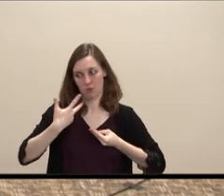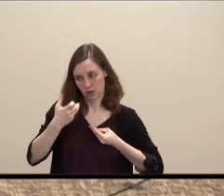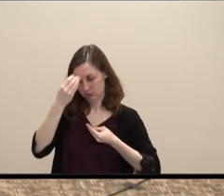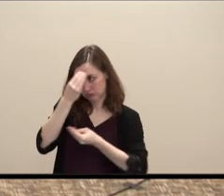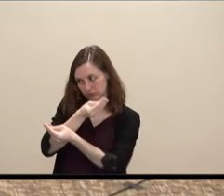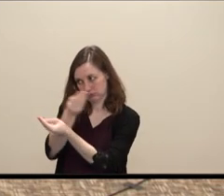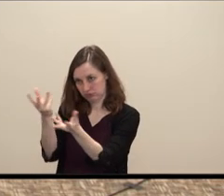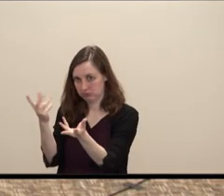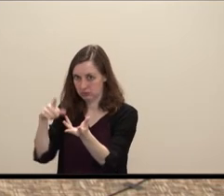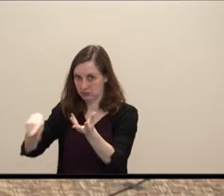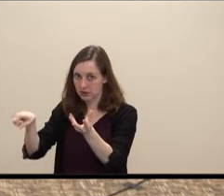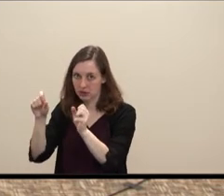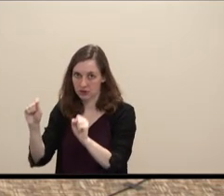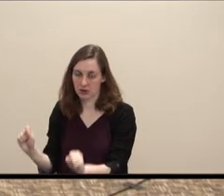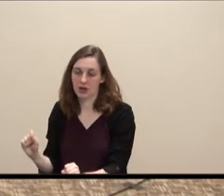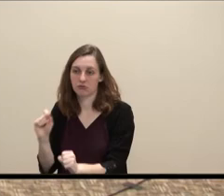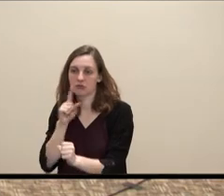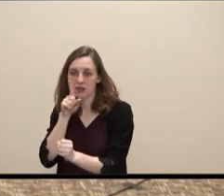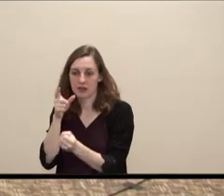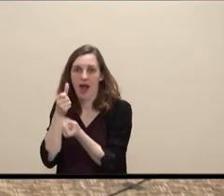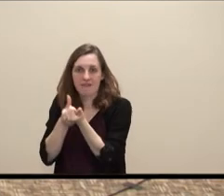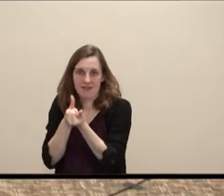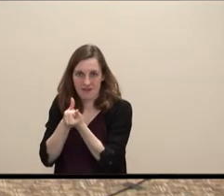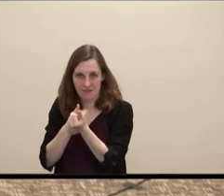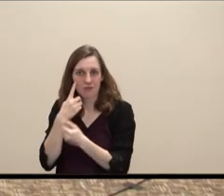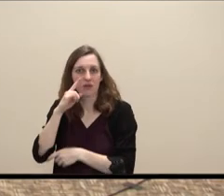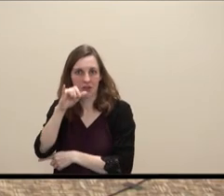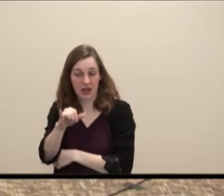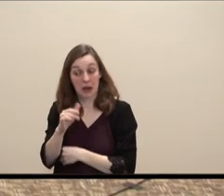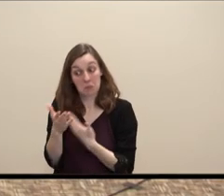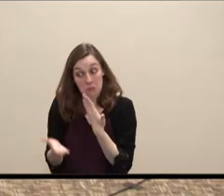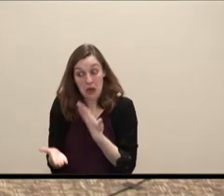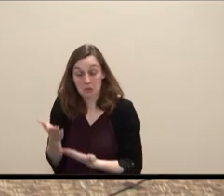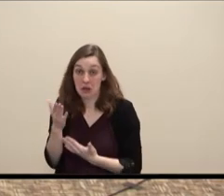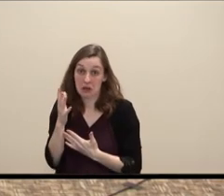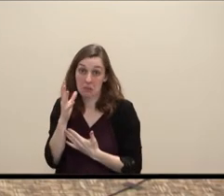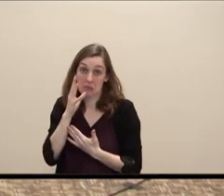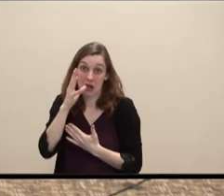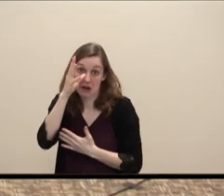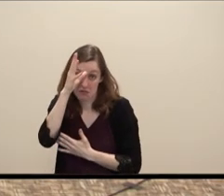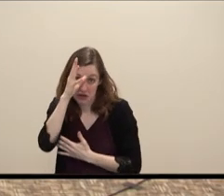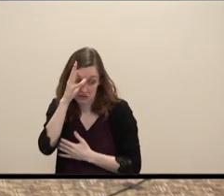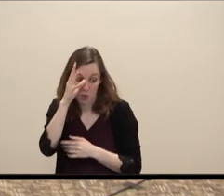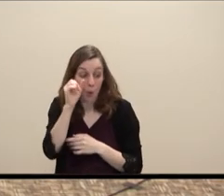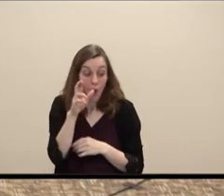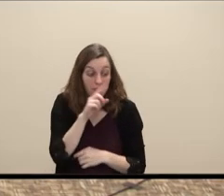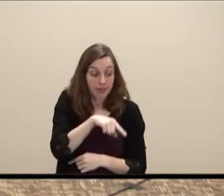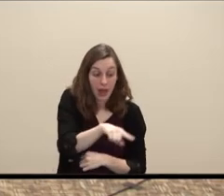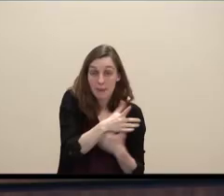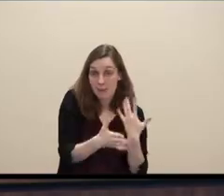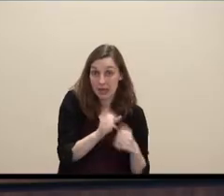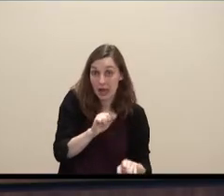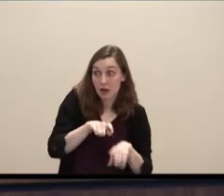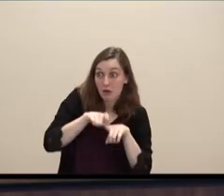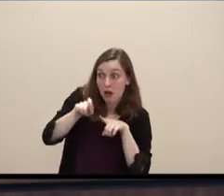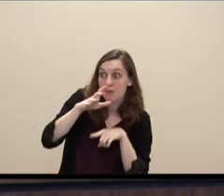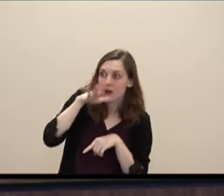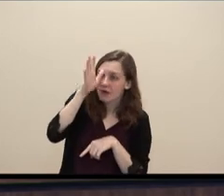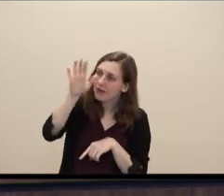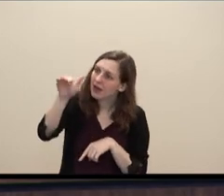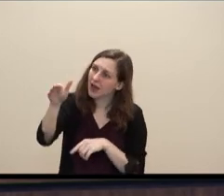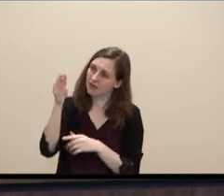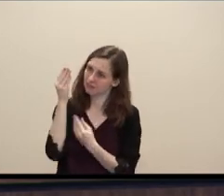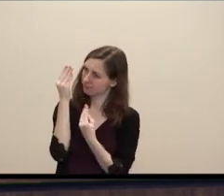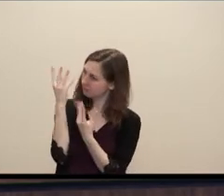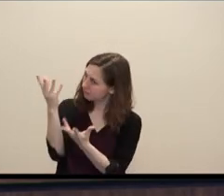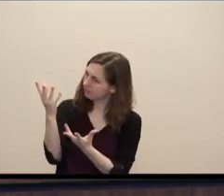can then disseminate it out to parents and teachers. And maybe they can make the phone call to the parent and say, hey, want to make you